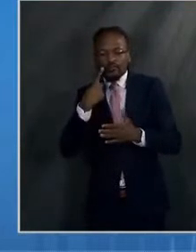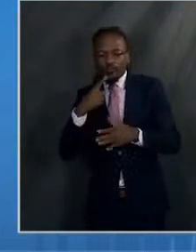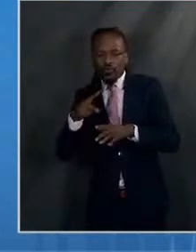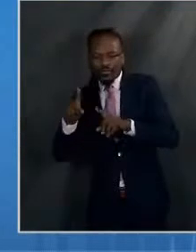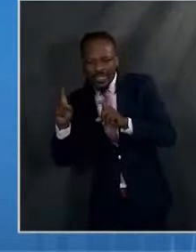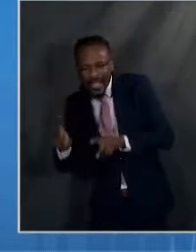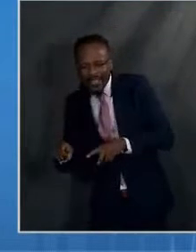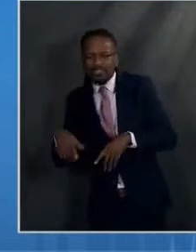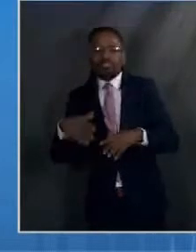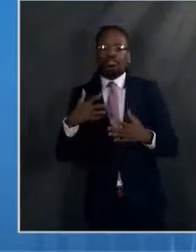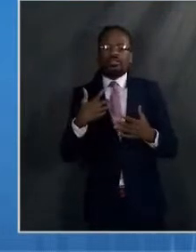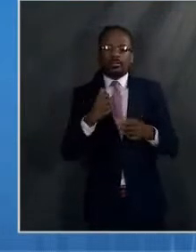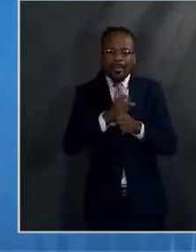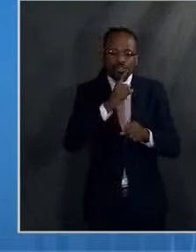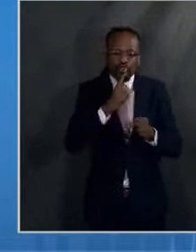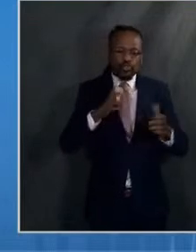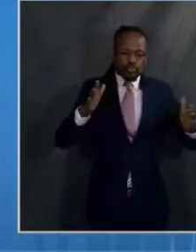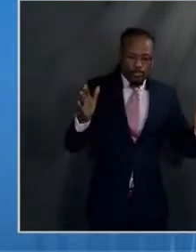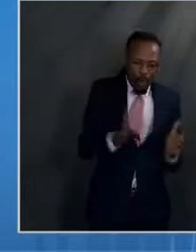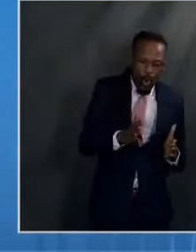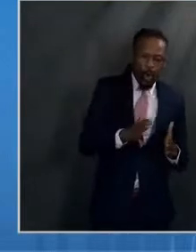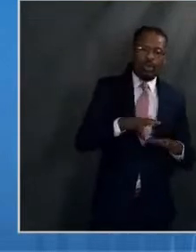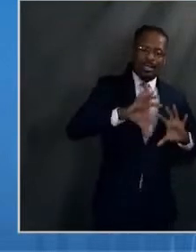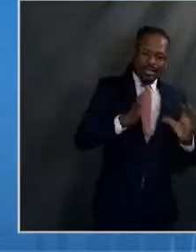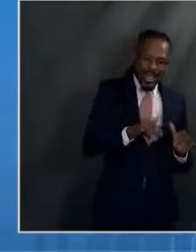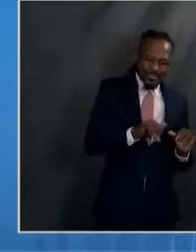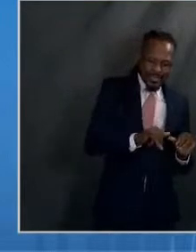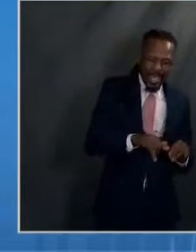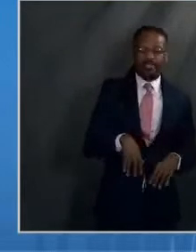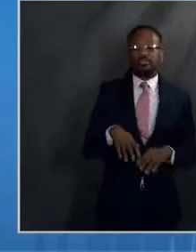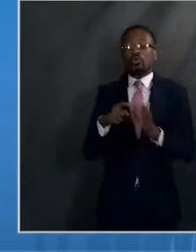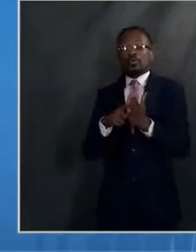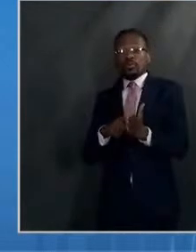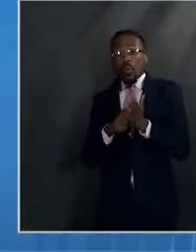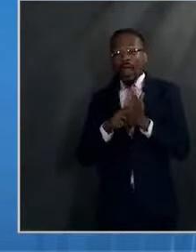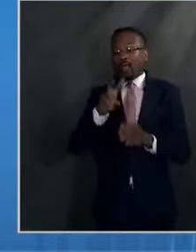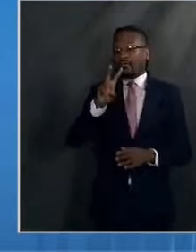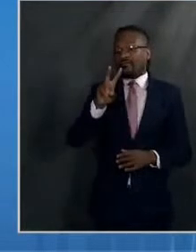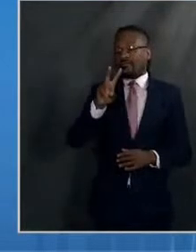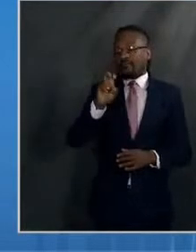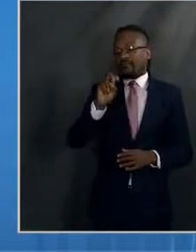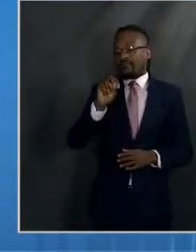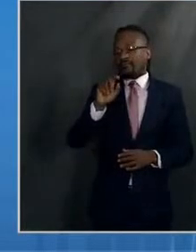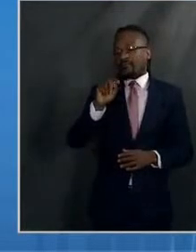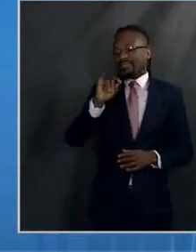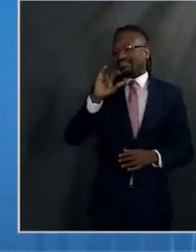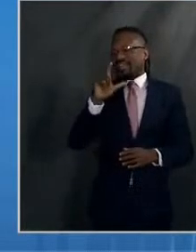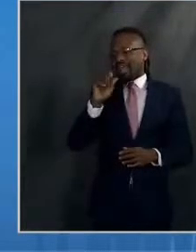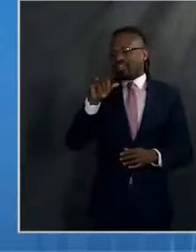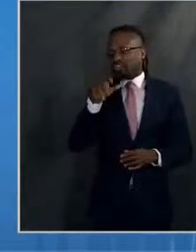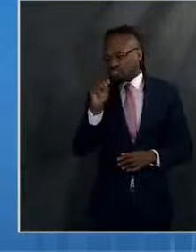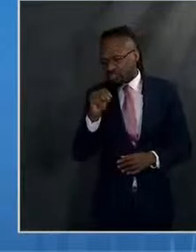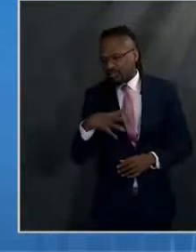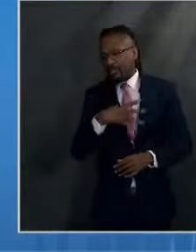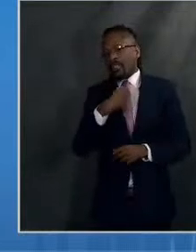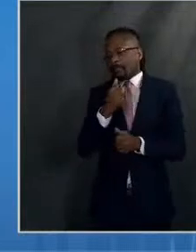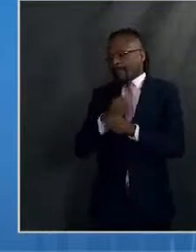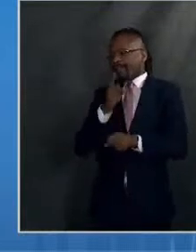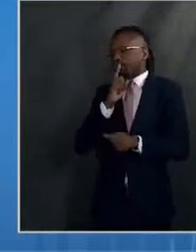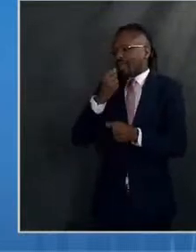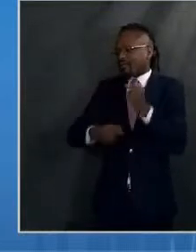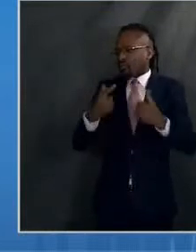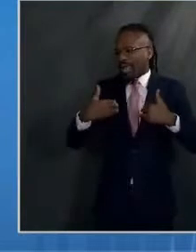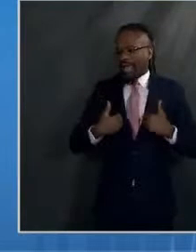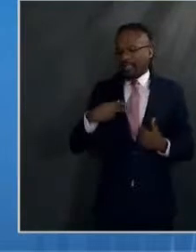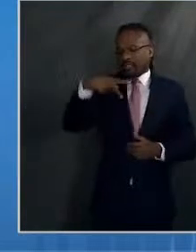sizes, acquire the necessary ventilation, ensure everyone has PPE, and that schools are properly